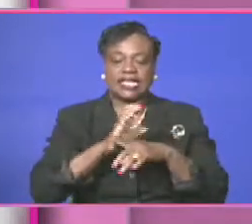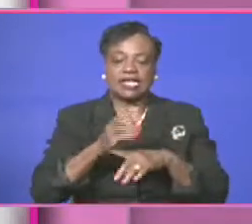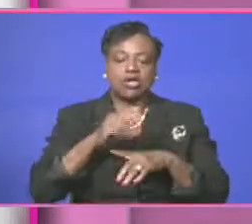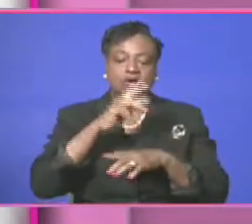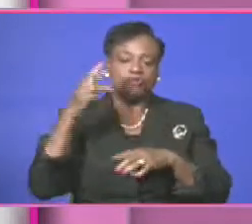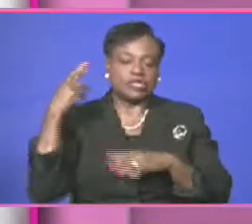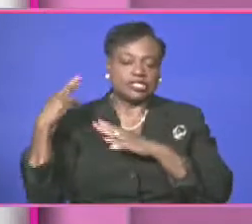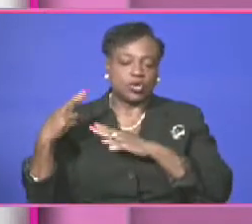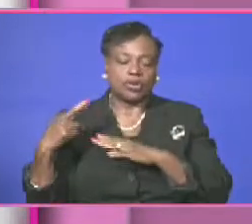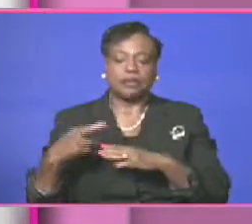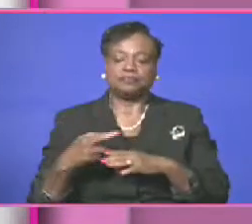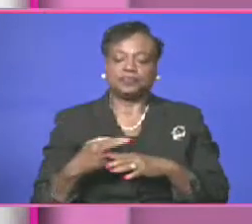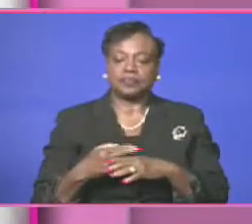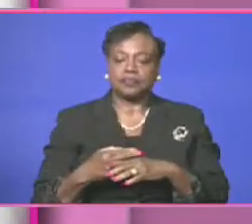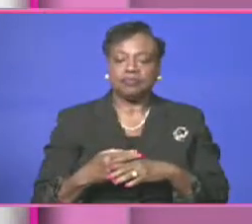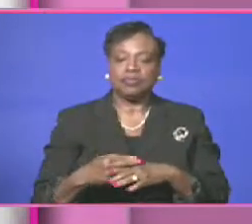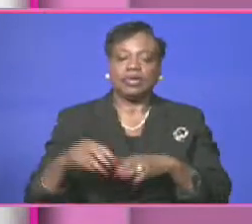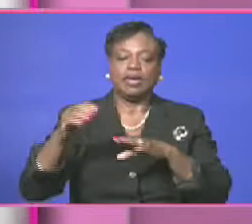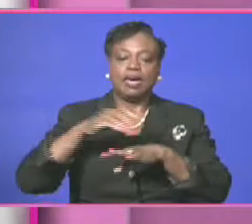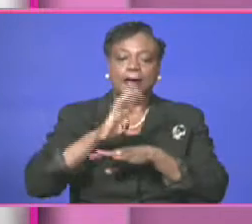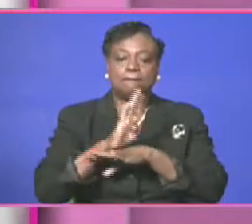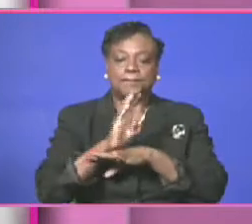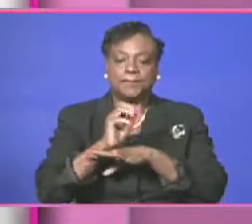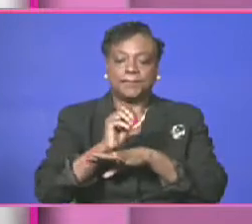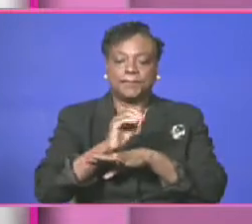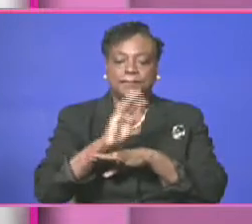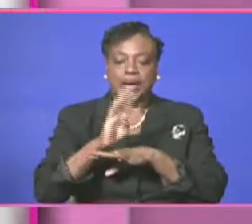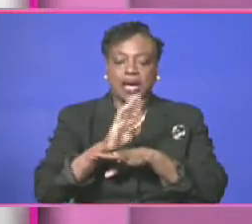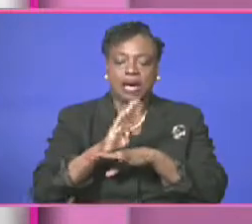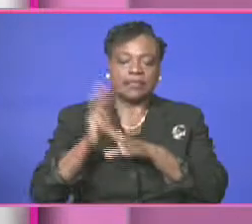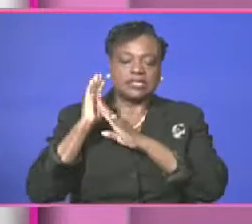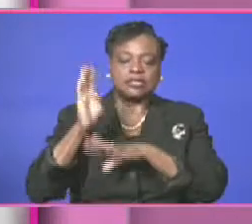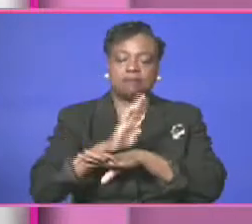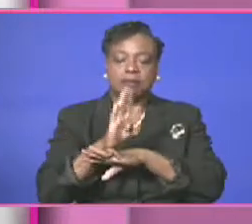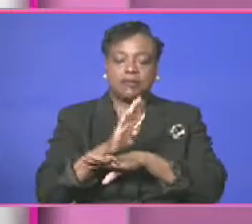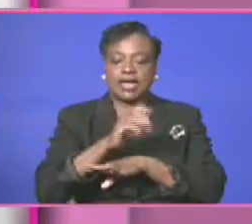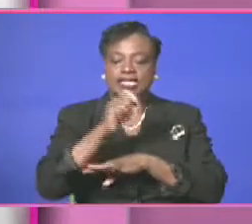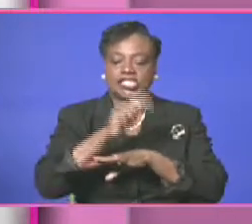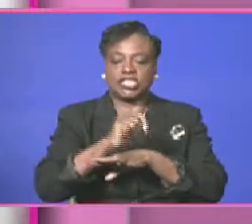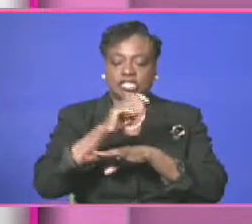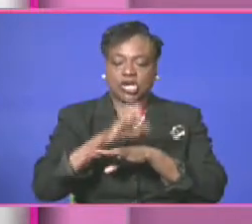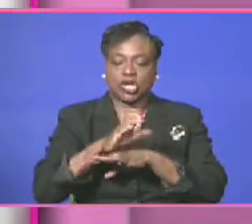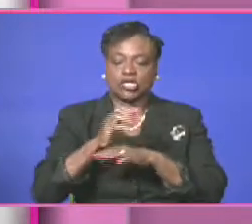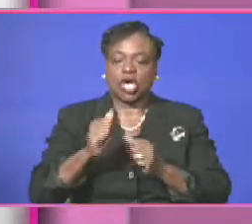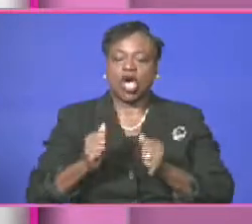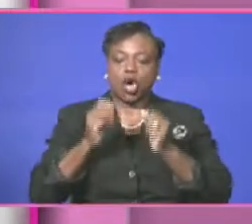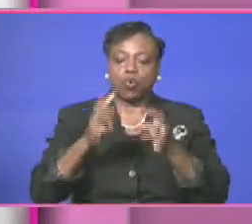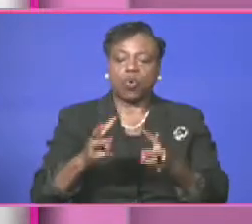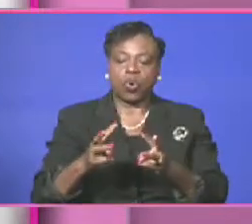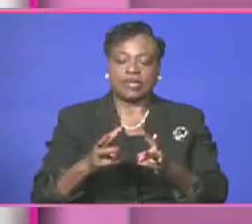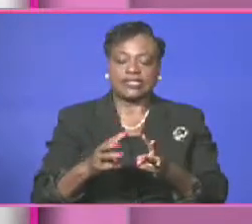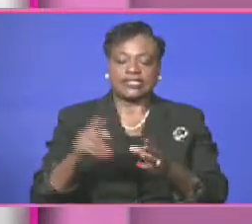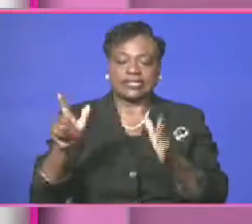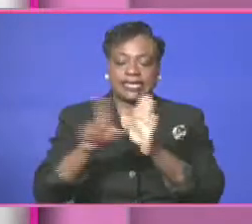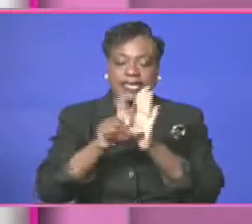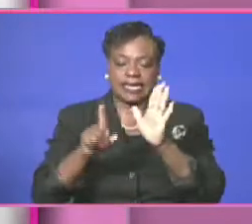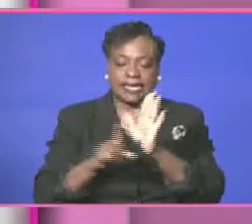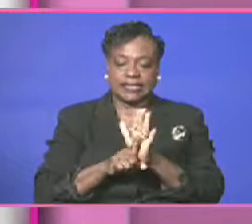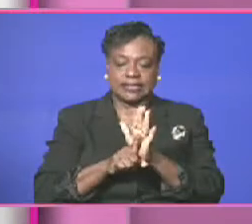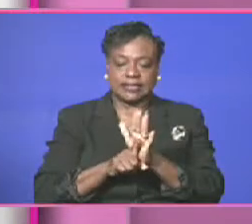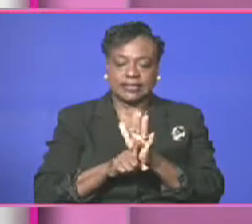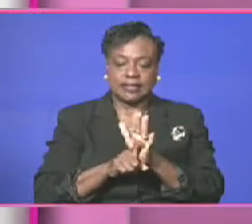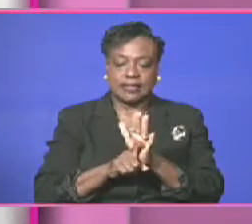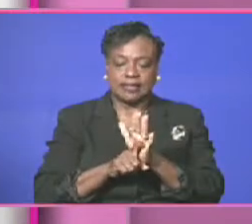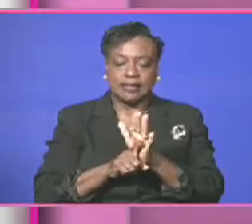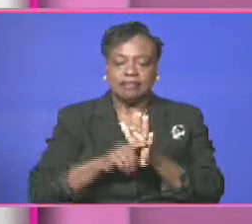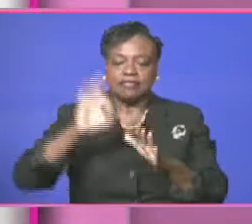Bahamas, Bermuda, and the Turks and Caicos Reader's Choice Awards list. For the second consecutive year, Camalamy Key claims the number one spot.